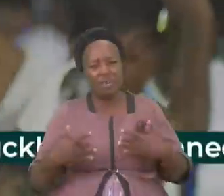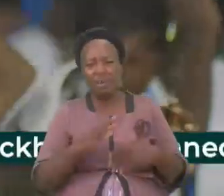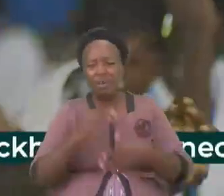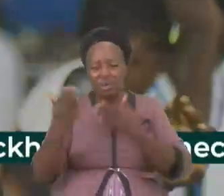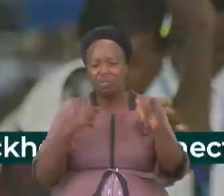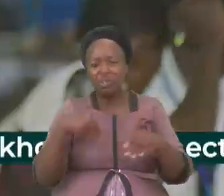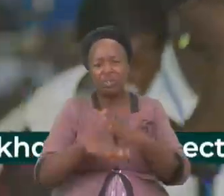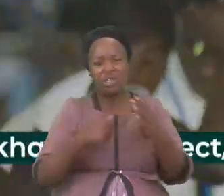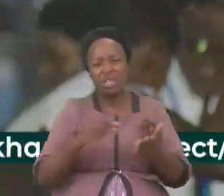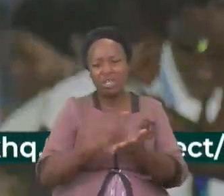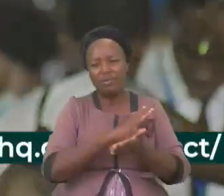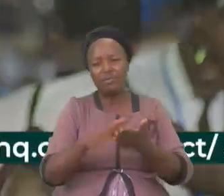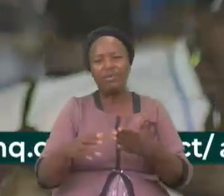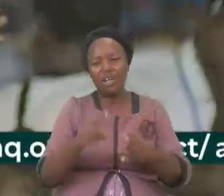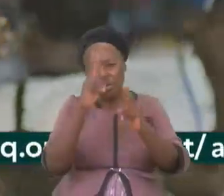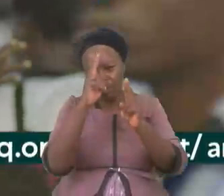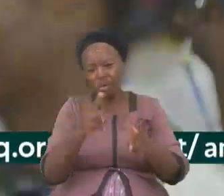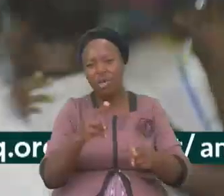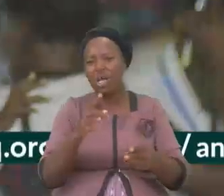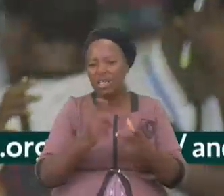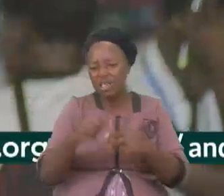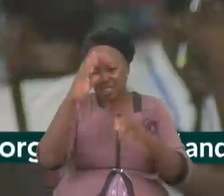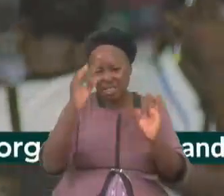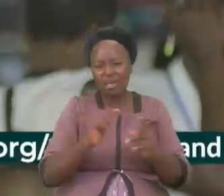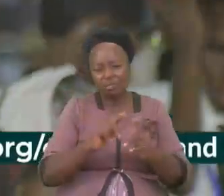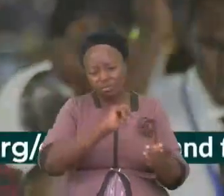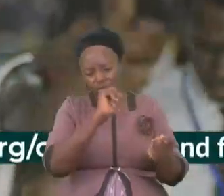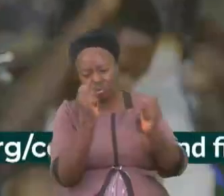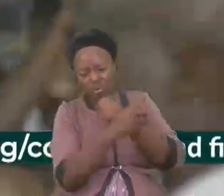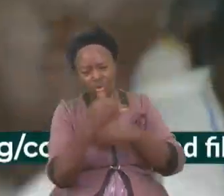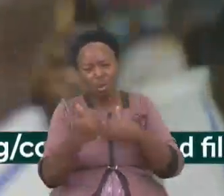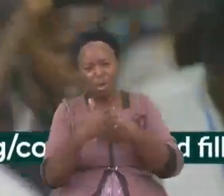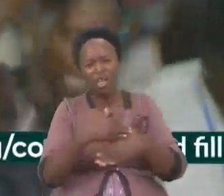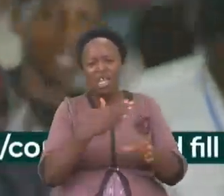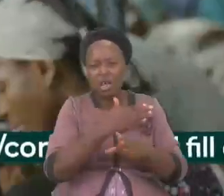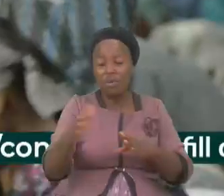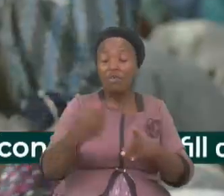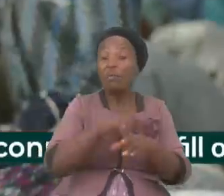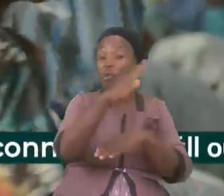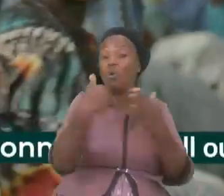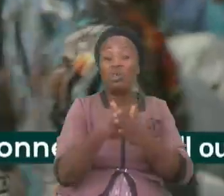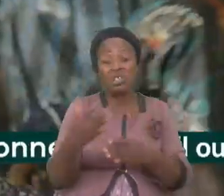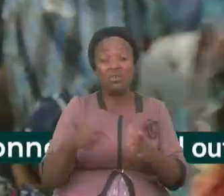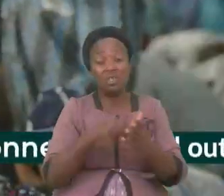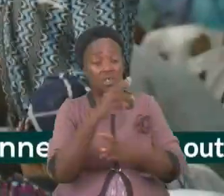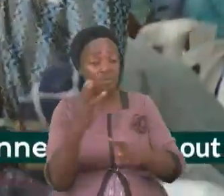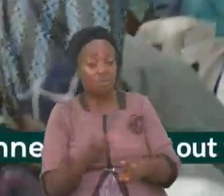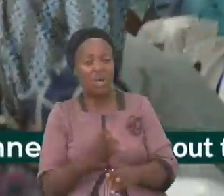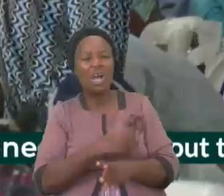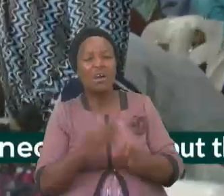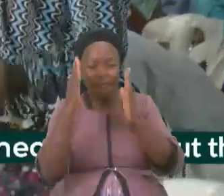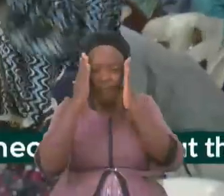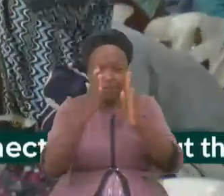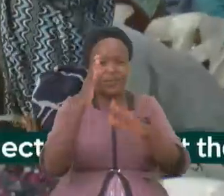your back on Babylon, and turn your back on the lifestyle of defilement in Babylon,